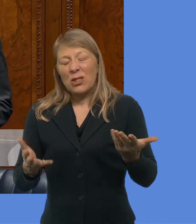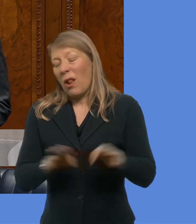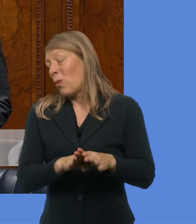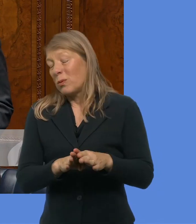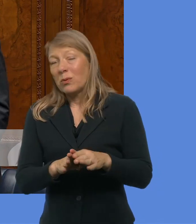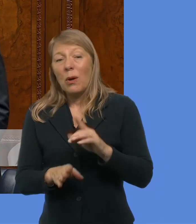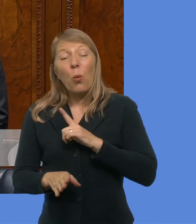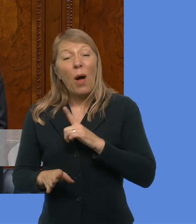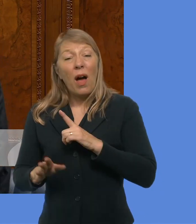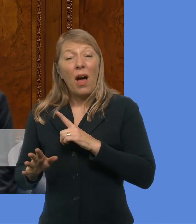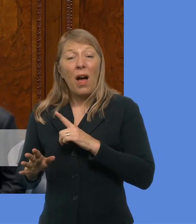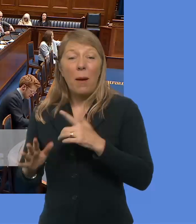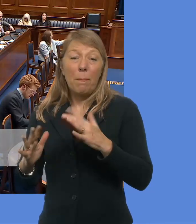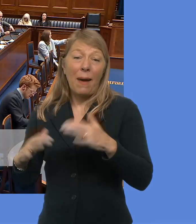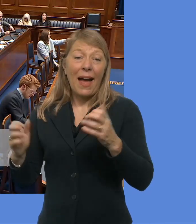of devolution?